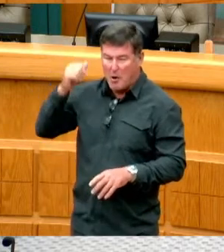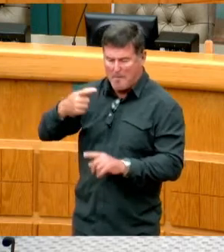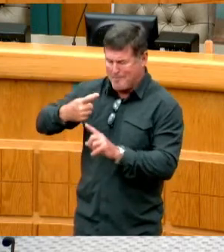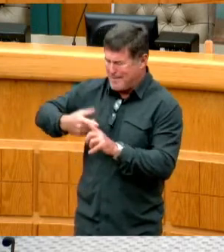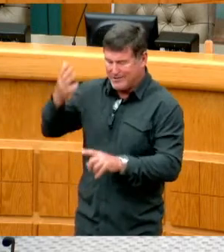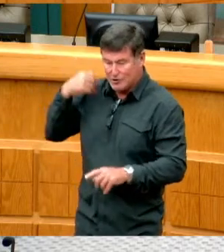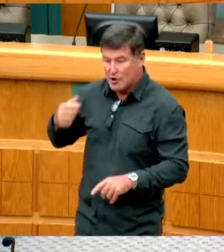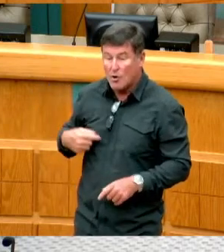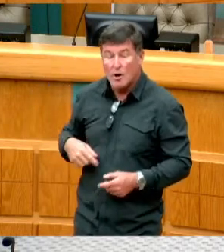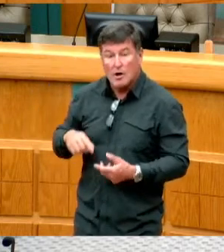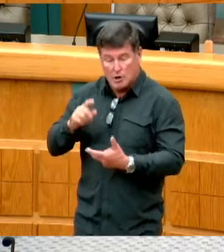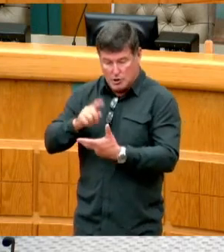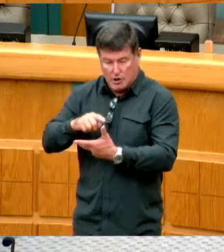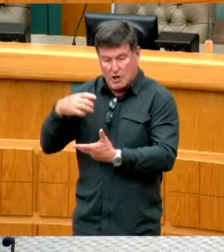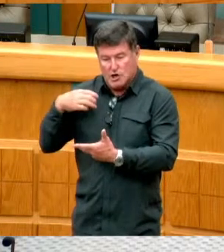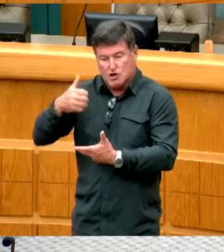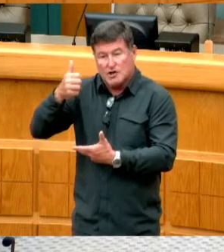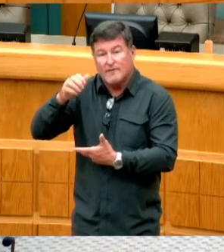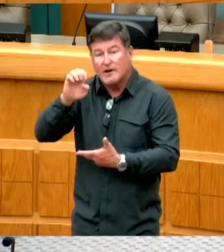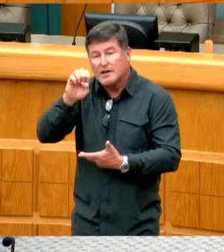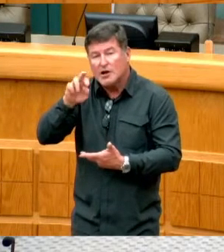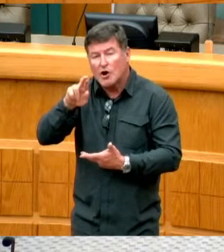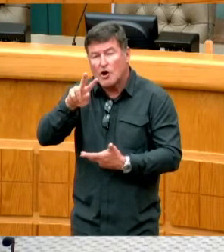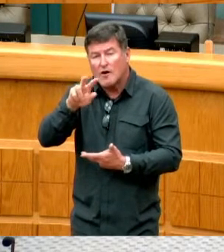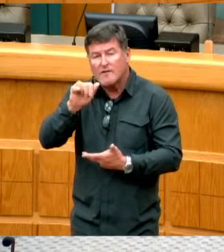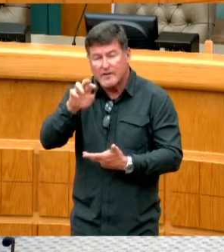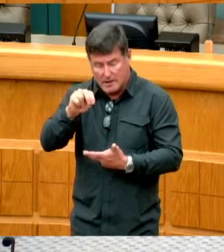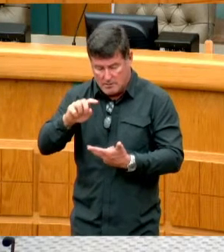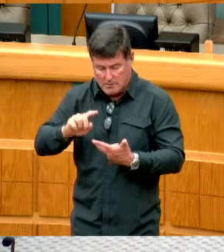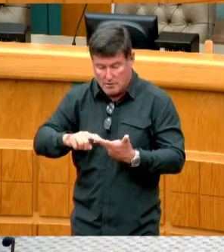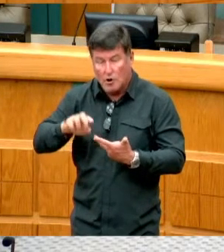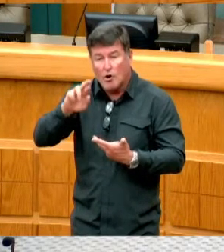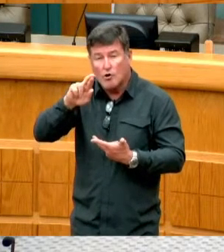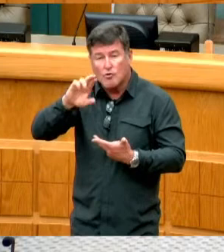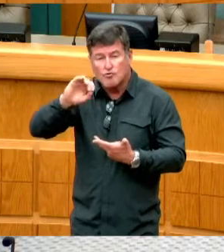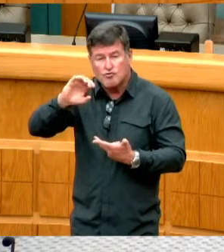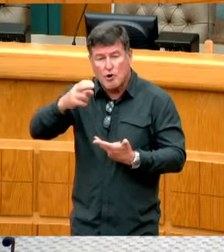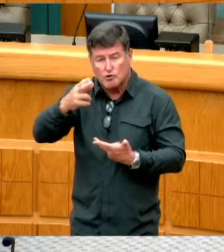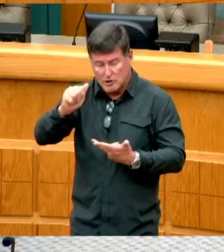who accompanied us here at this very press briefing about a month ago.